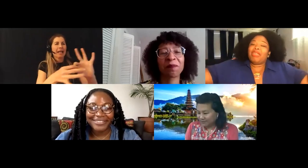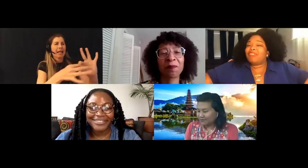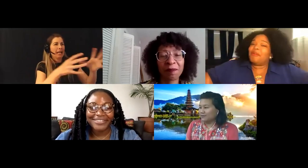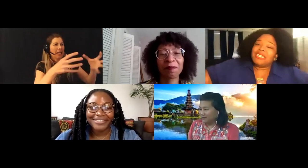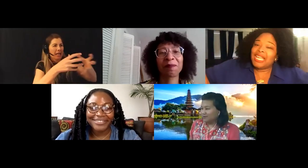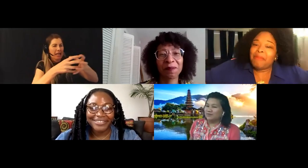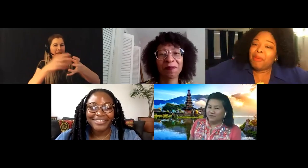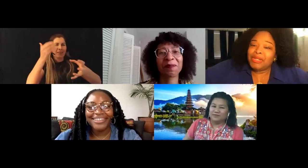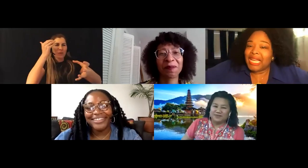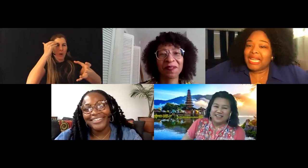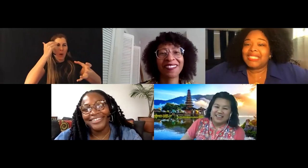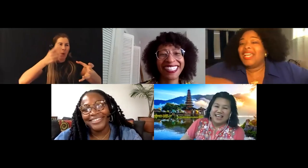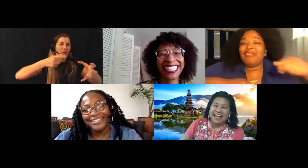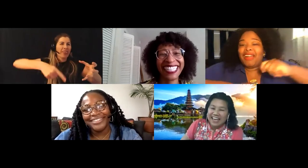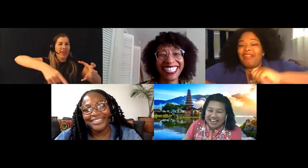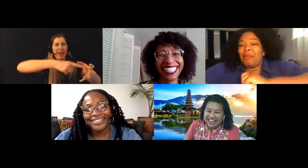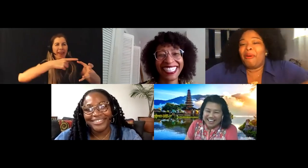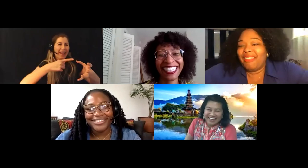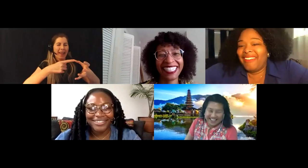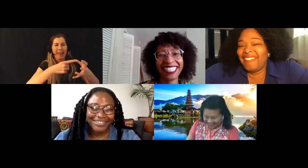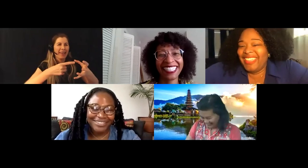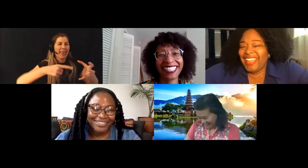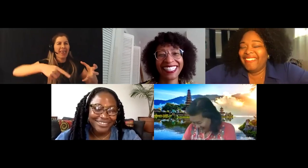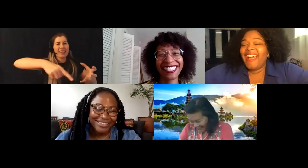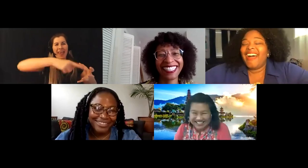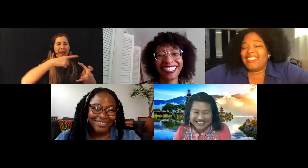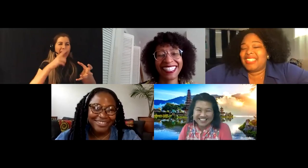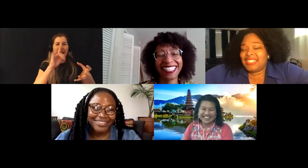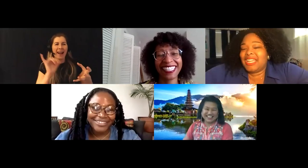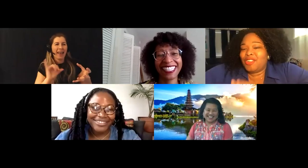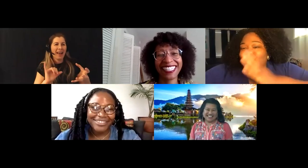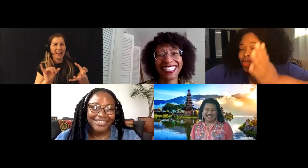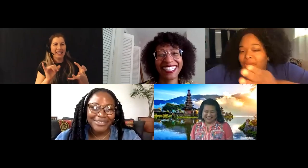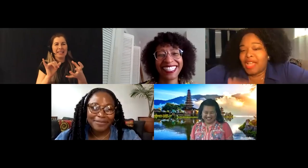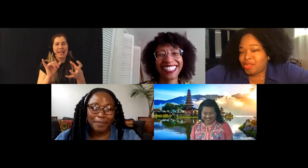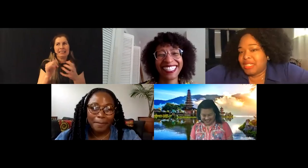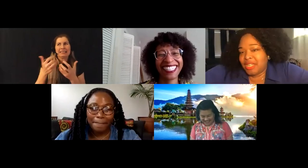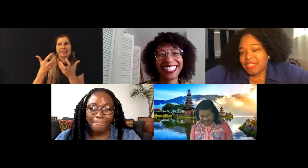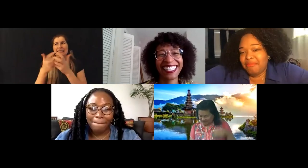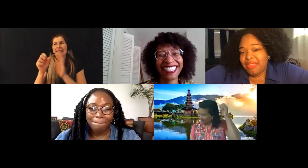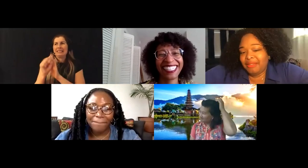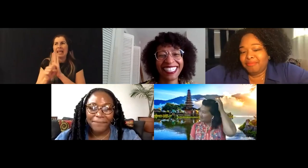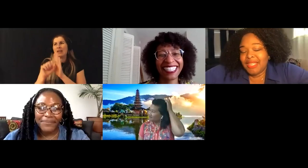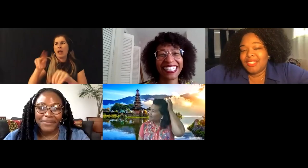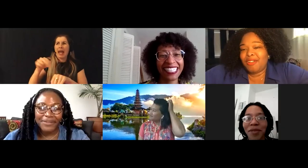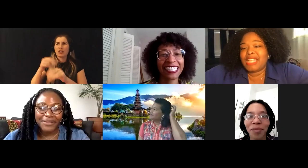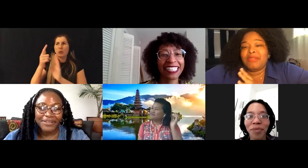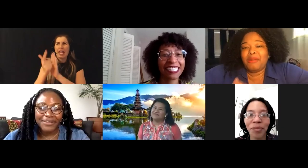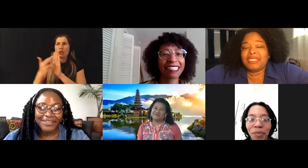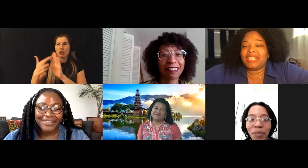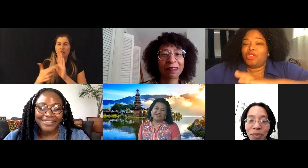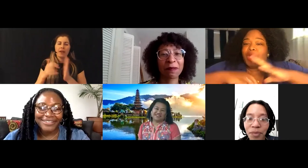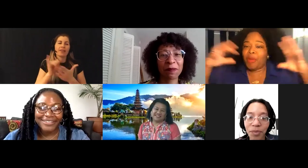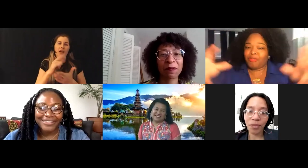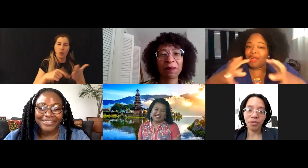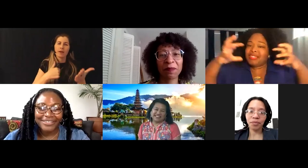little Mayflower dance, Maypole dance. Right around the pole of the state standards or the national standards, same thing. So that's what I would